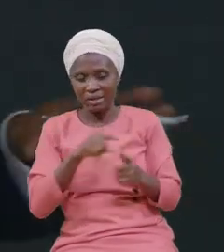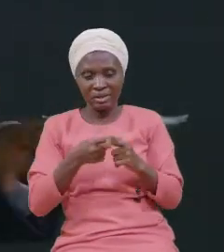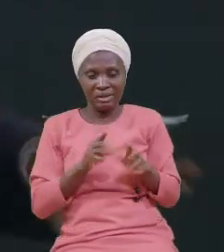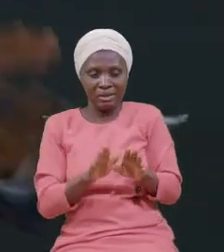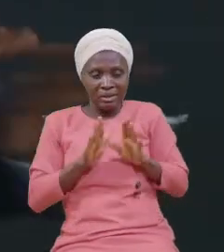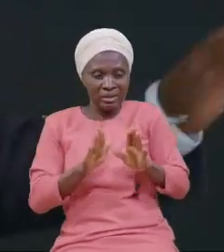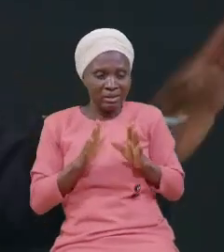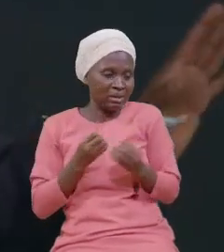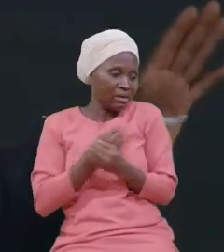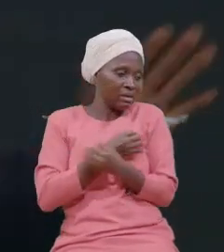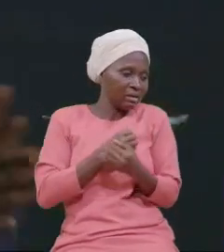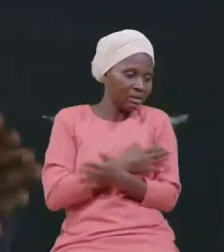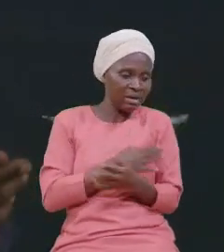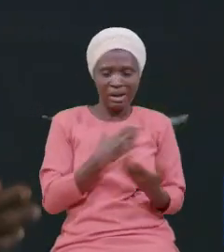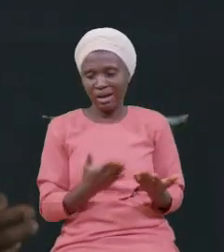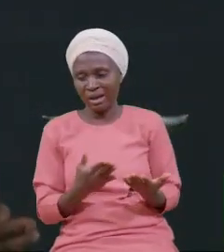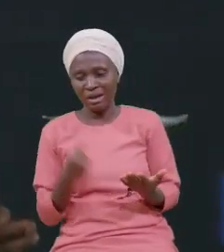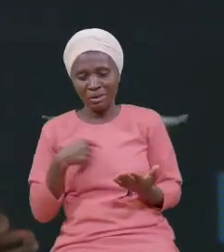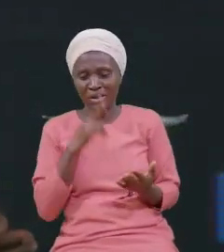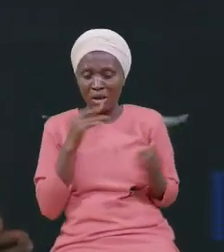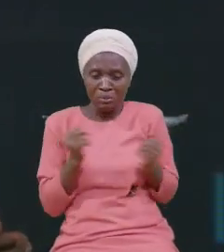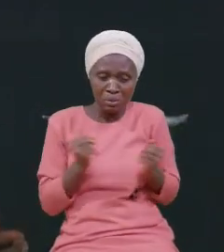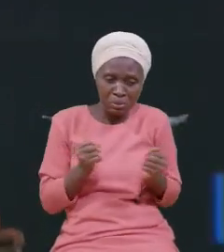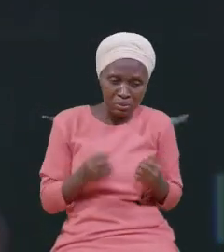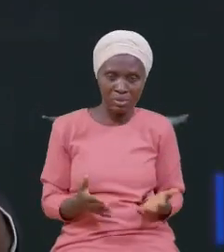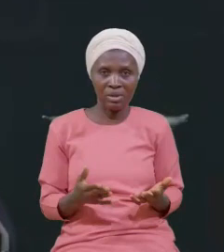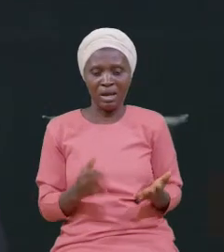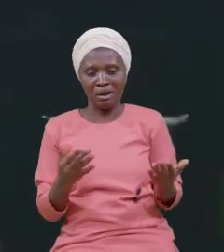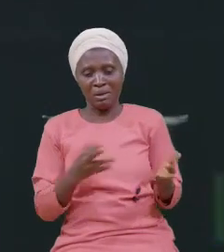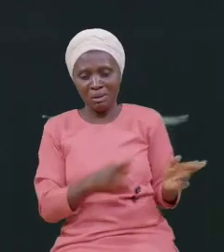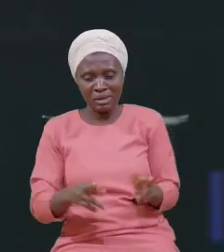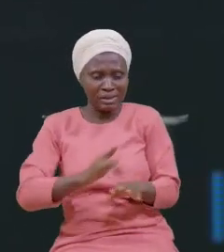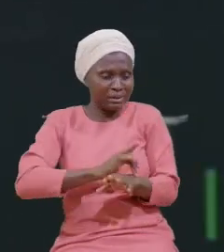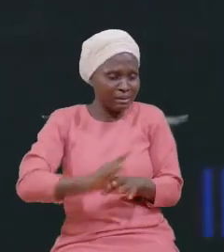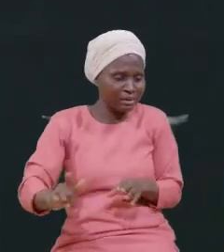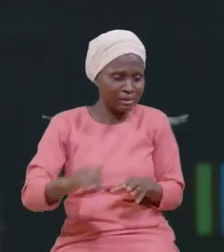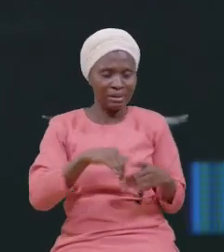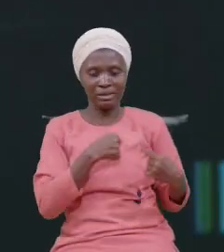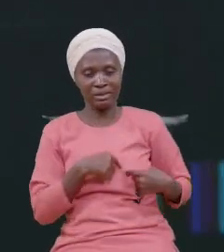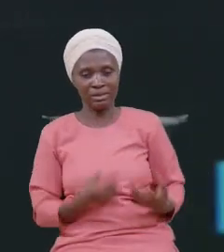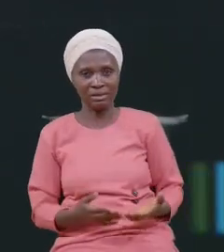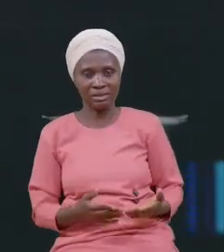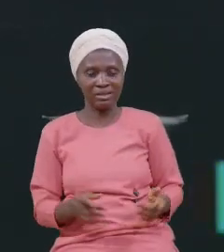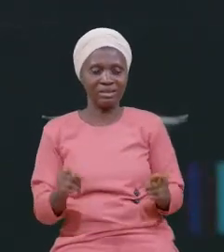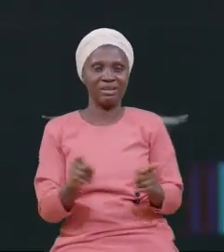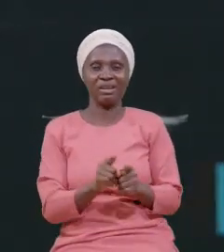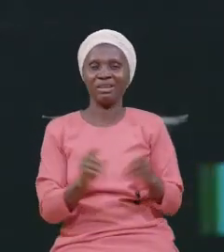know, we're ready, emptied out. It's like